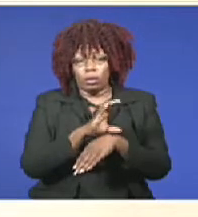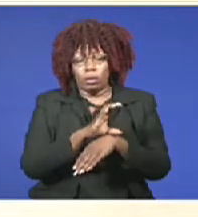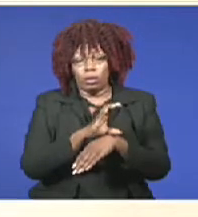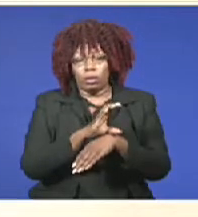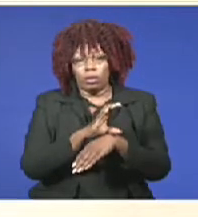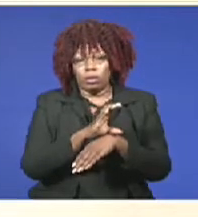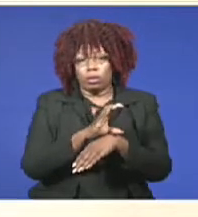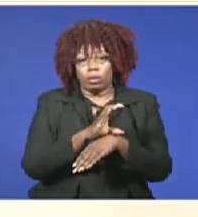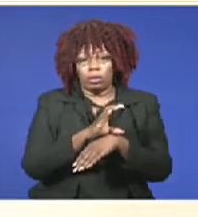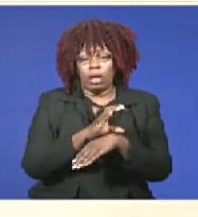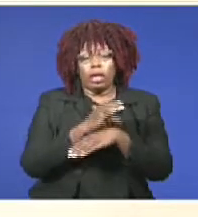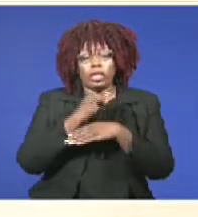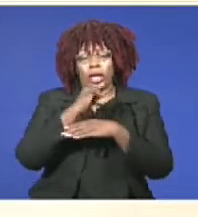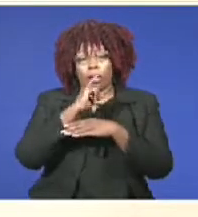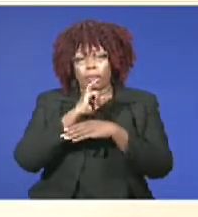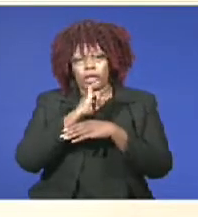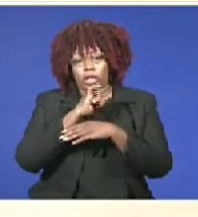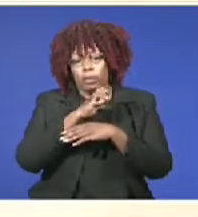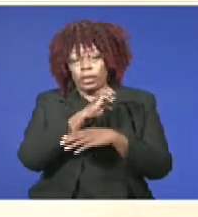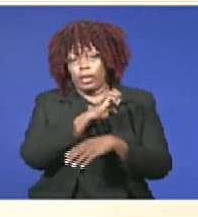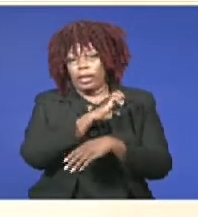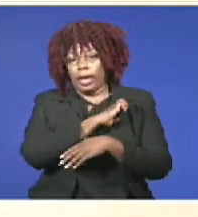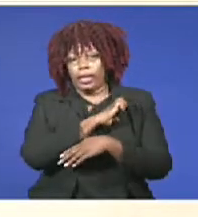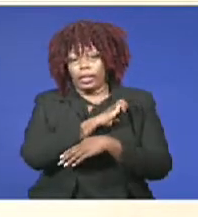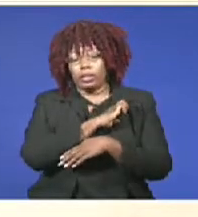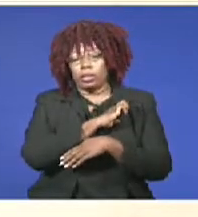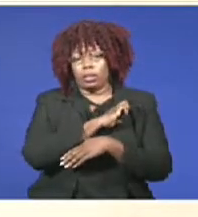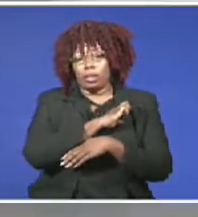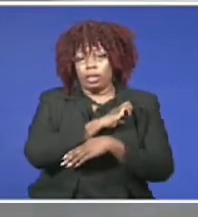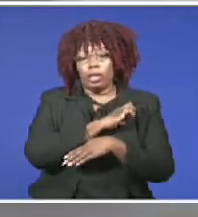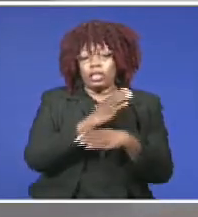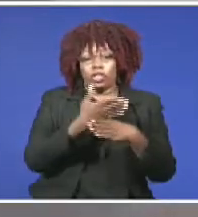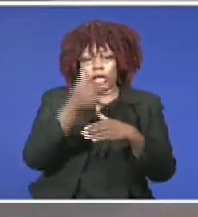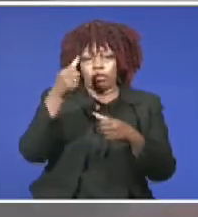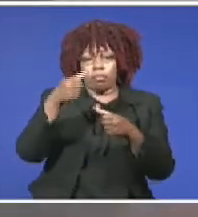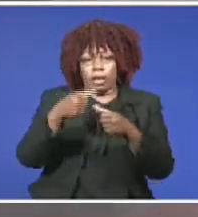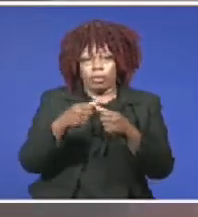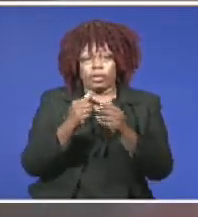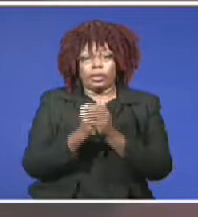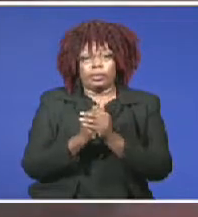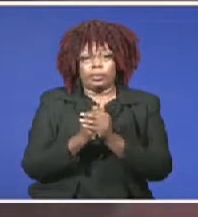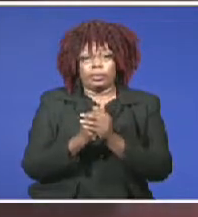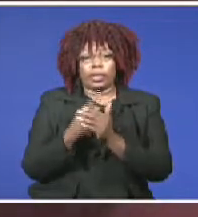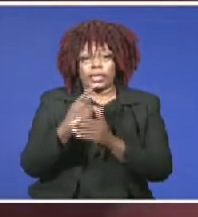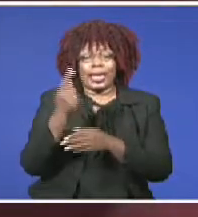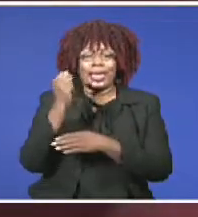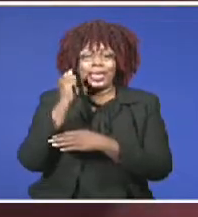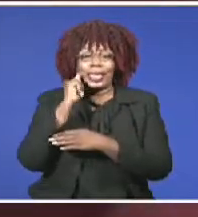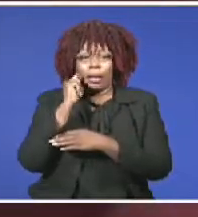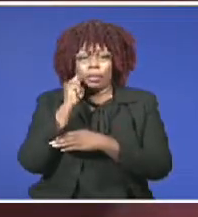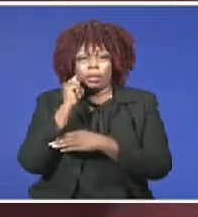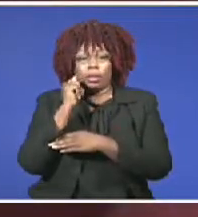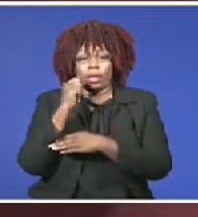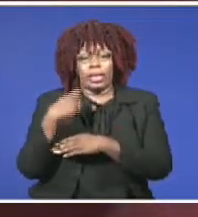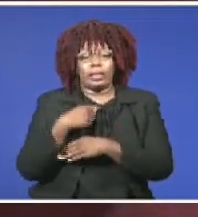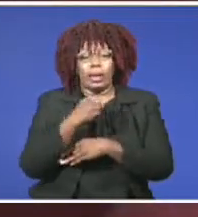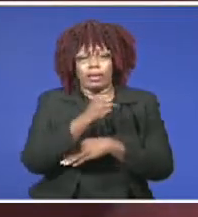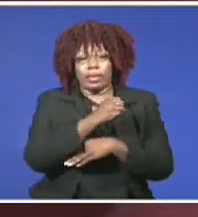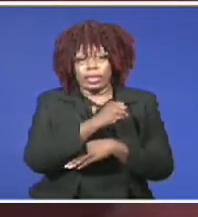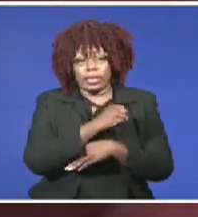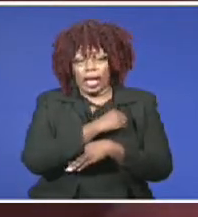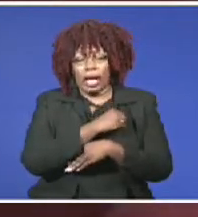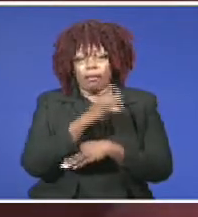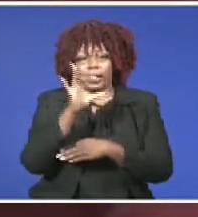Ellis, shared some special memories of them with us. Tabitha has been a part of our staff for just